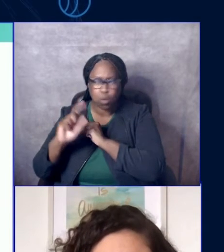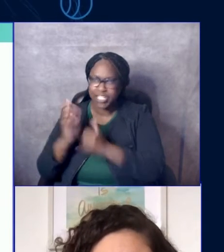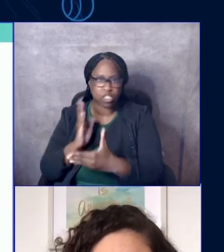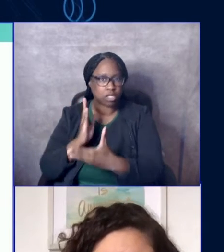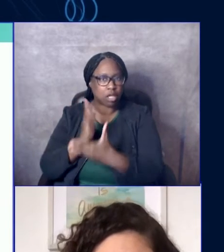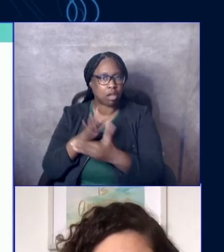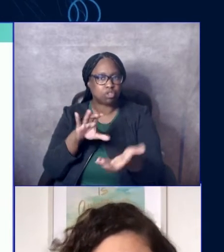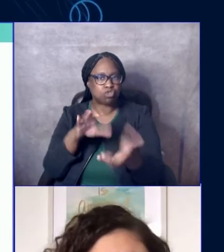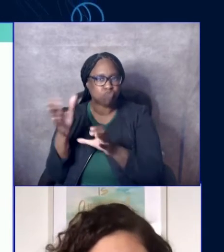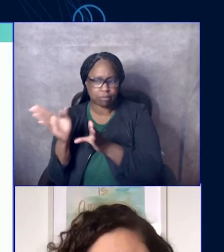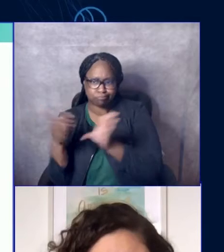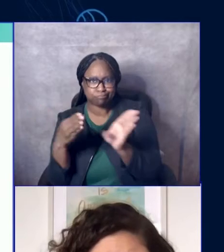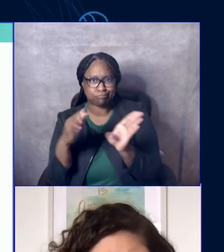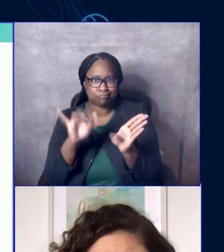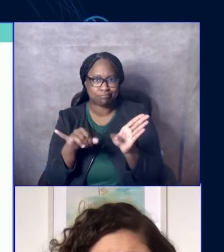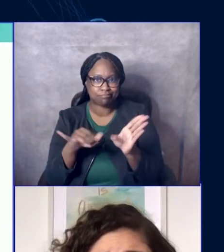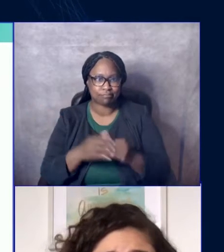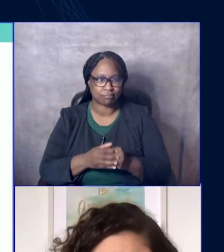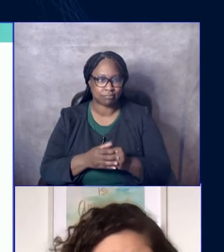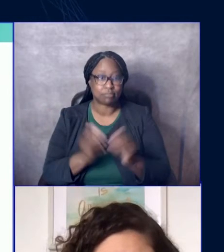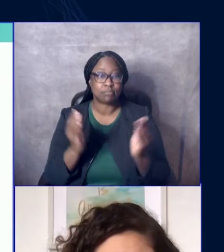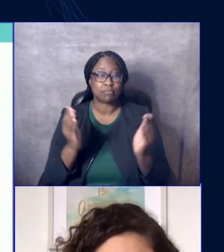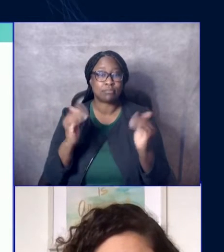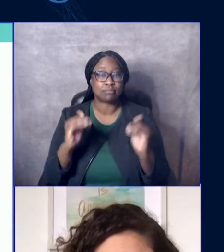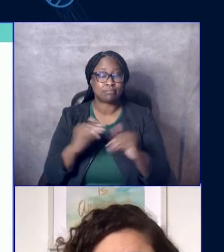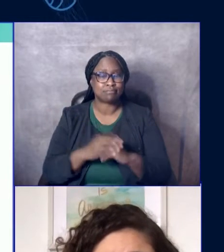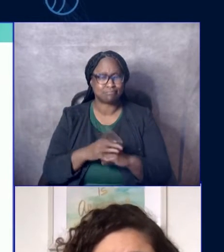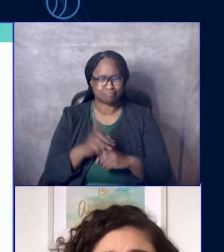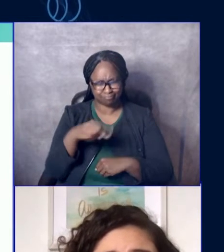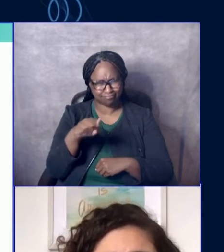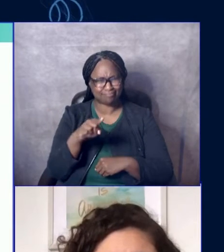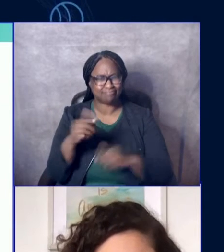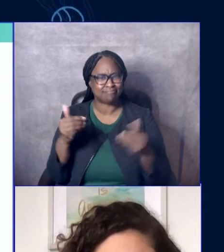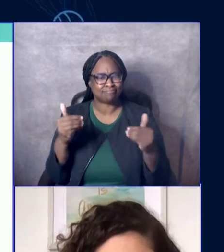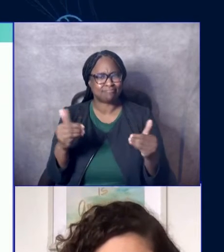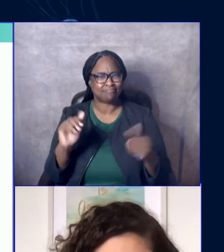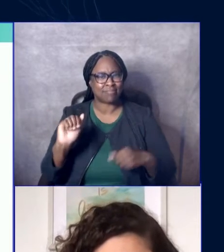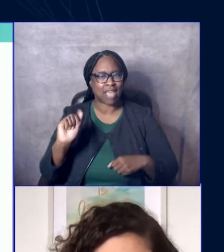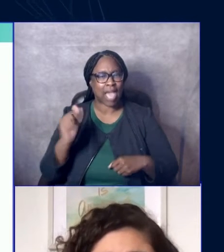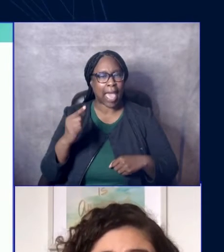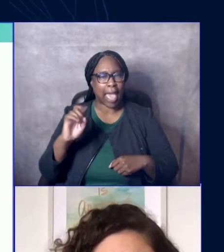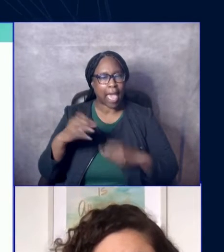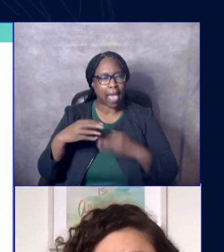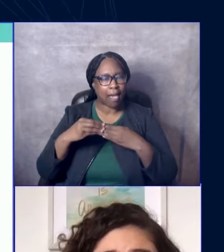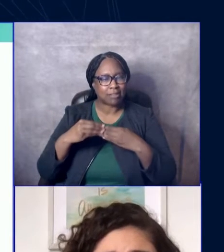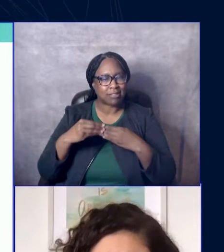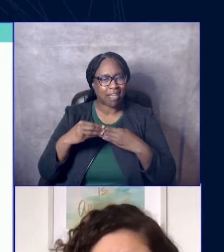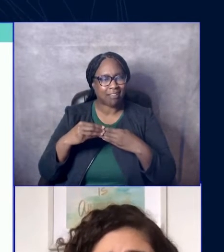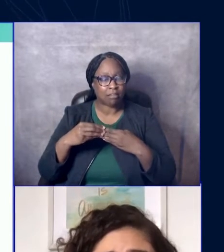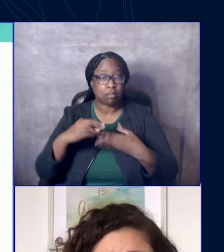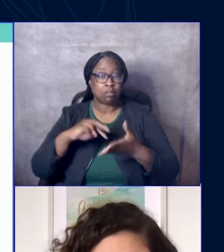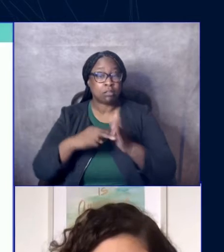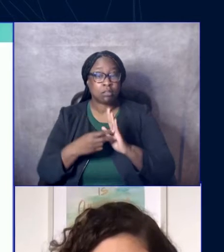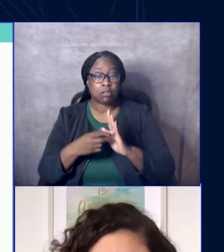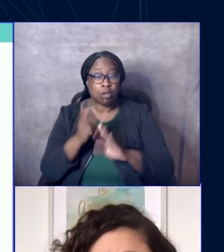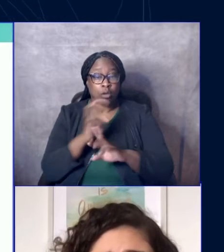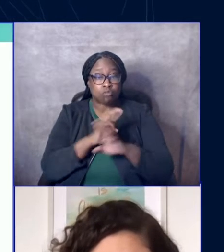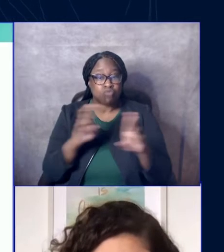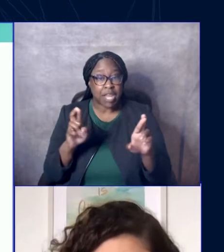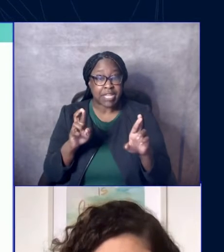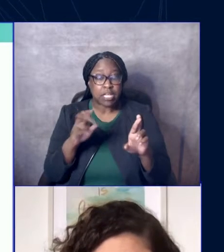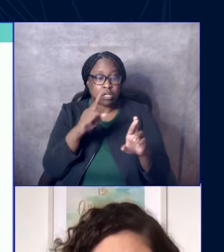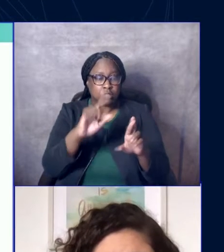all had to learn this lesson in 2020 and still today. And it applies so much to our work. Be ready to make changes to your strategy, to